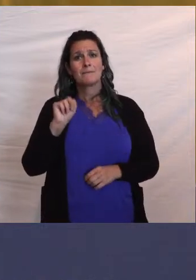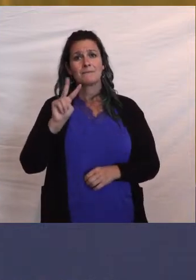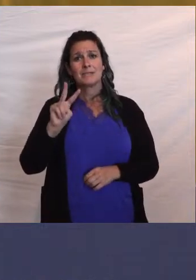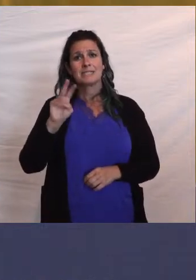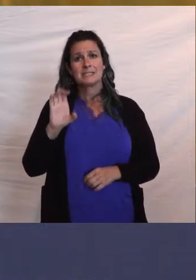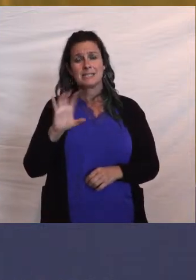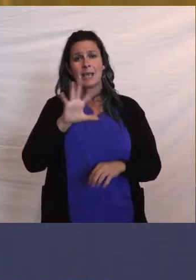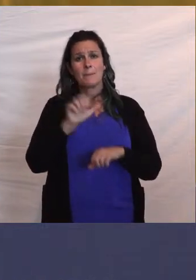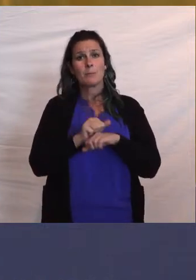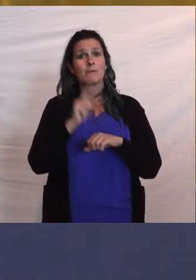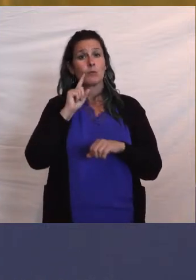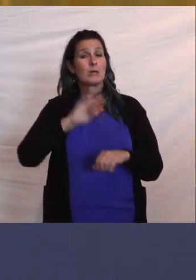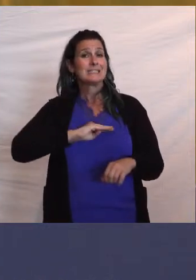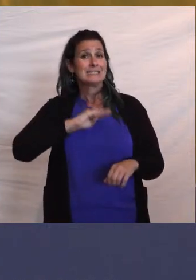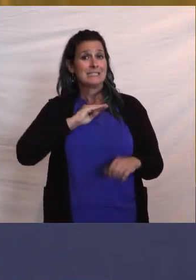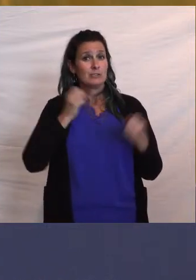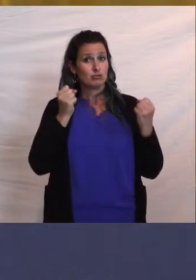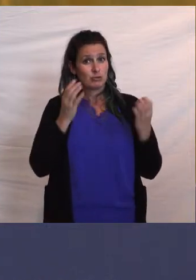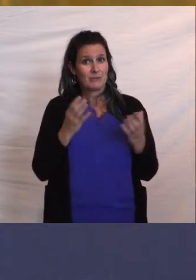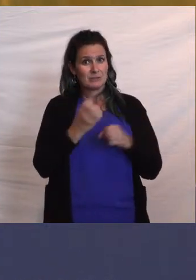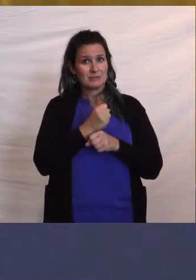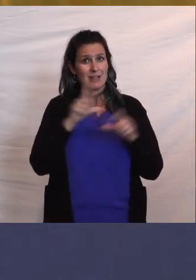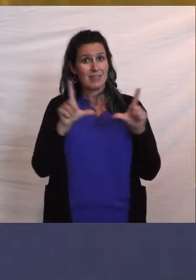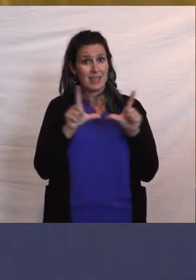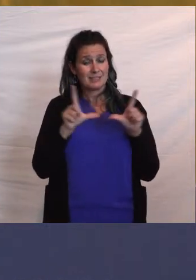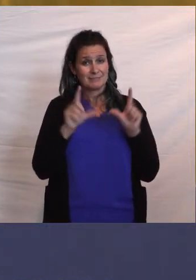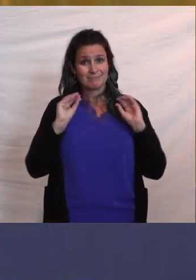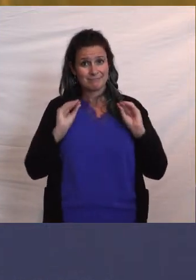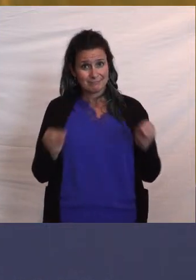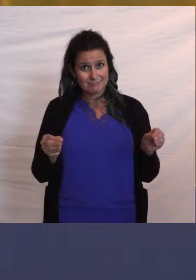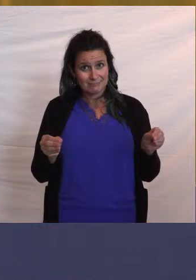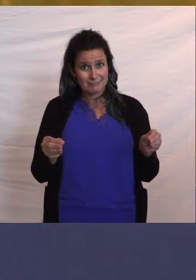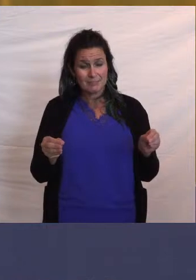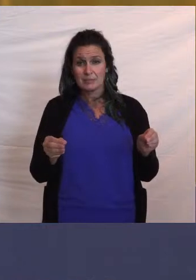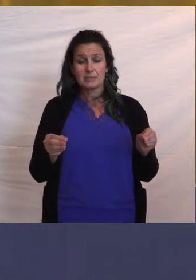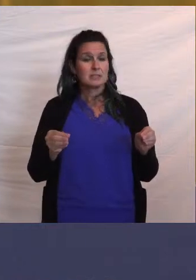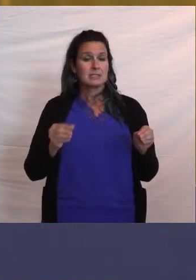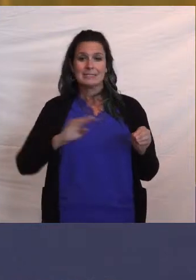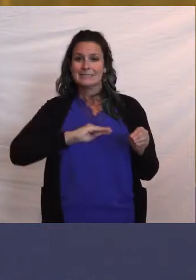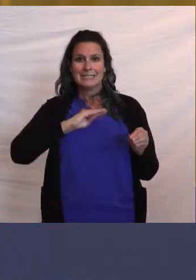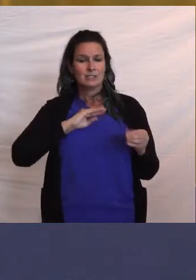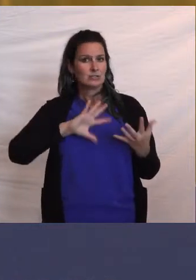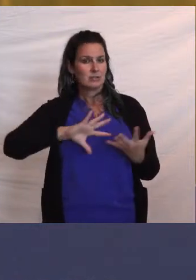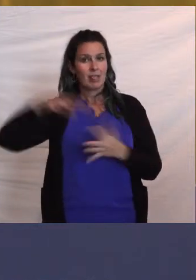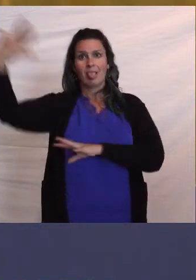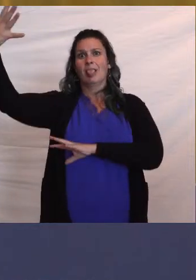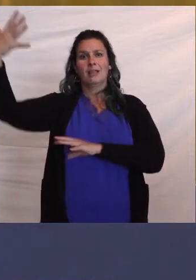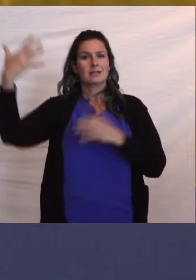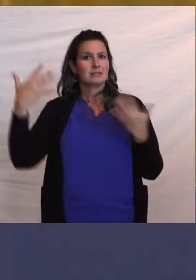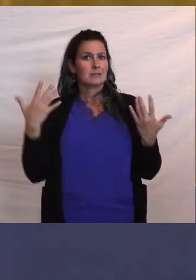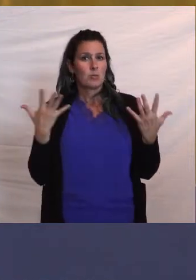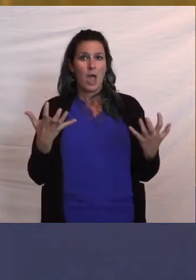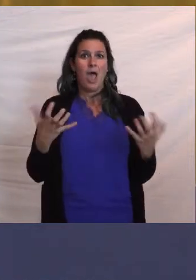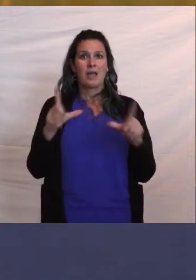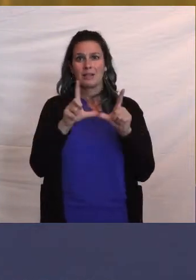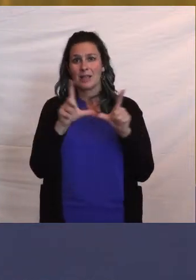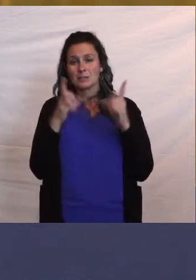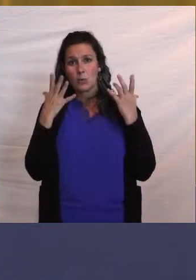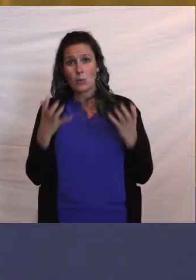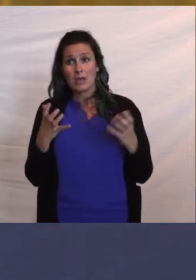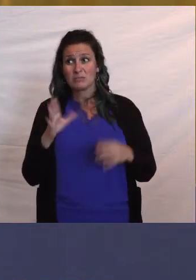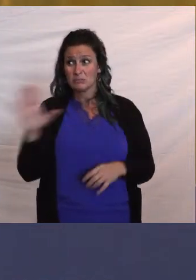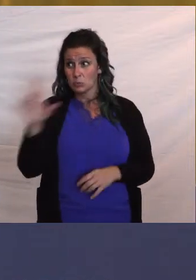teen drivers right now to get their licenses. This is causing hysteria in the teen community. I understand